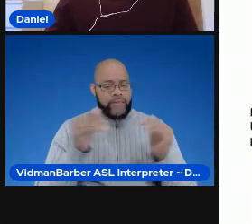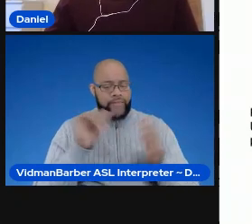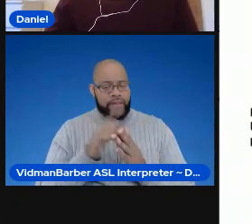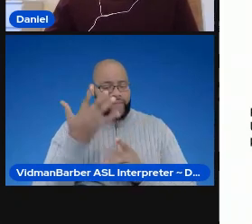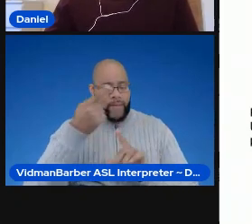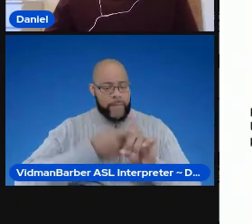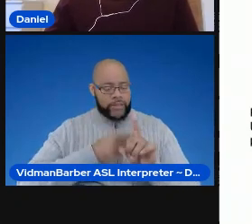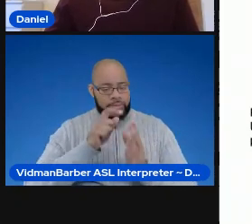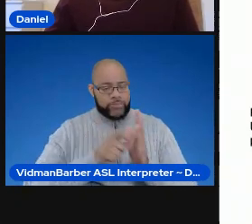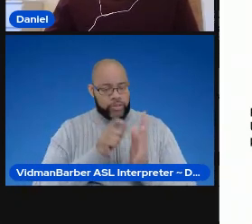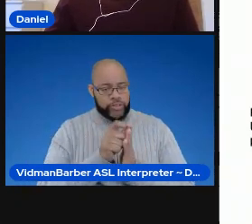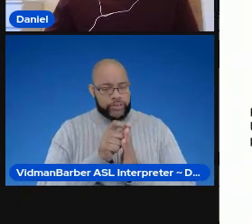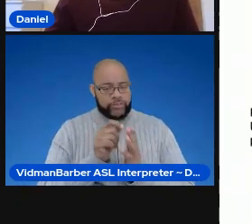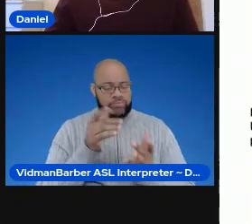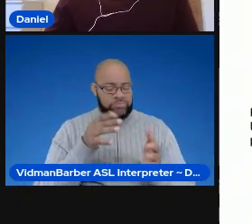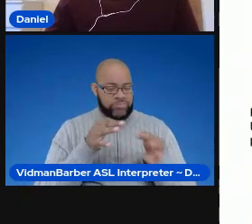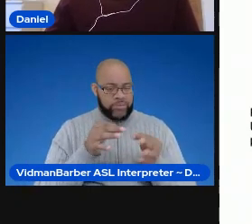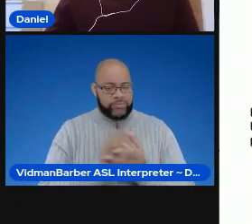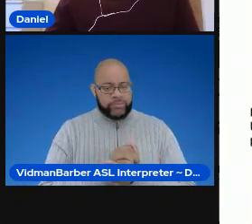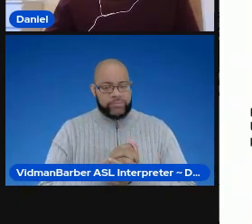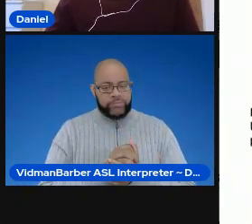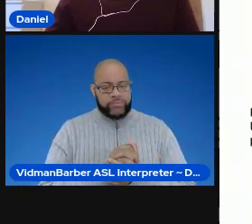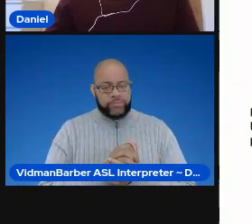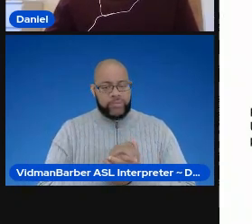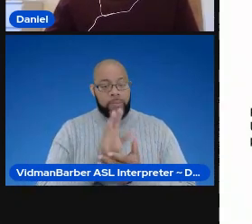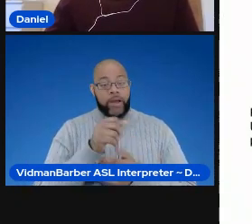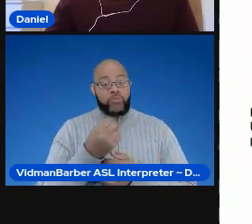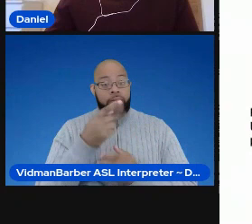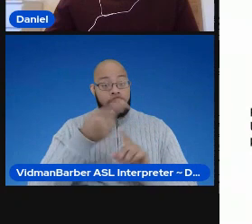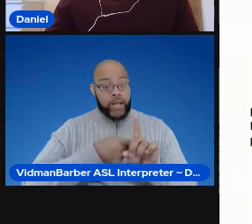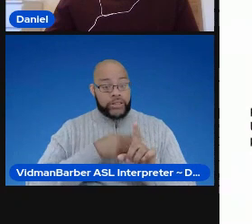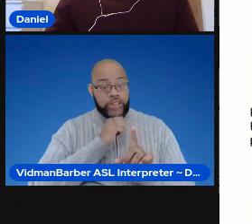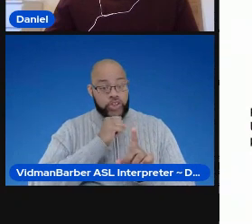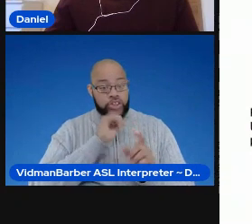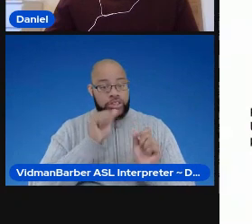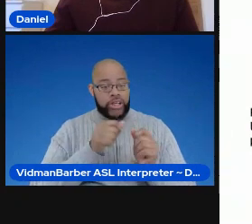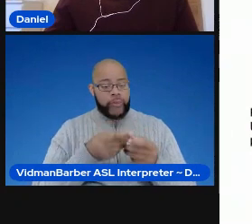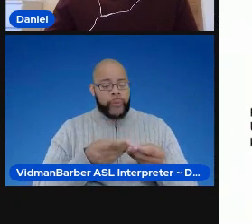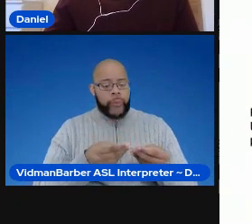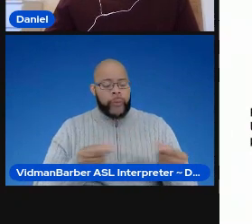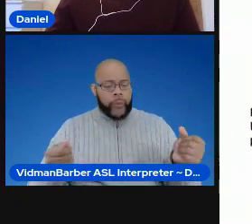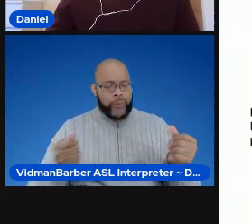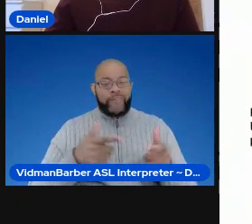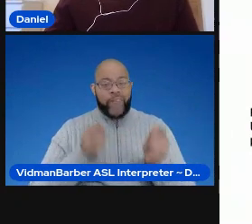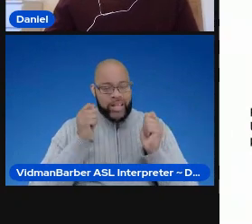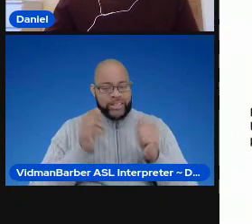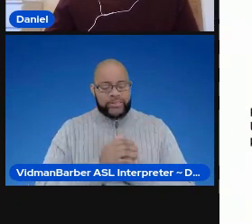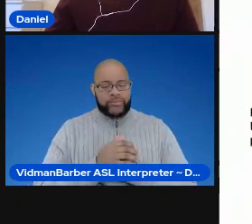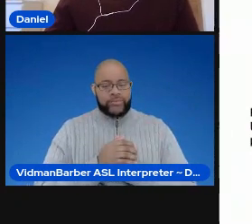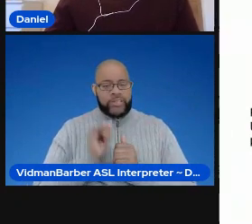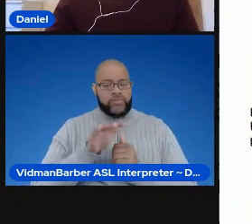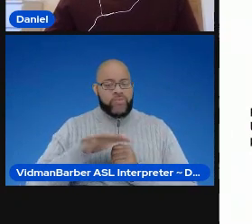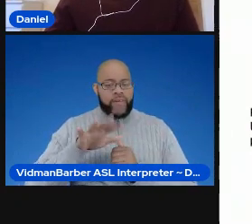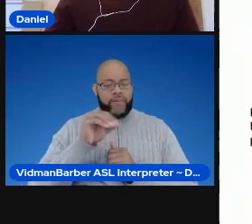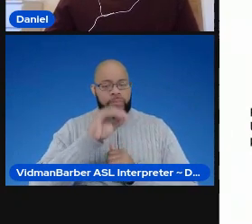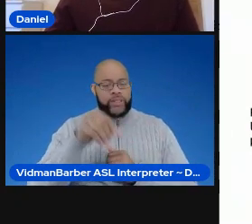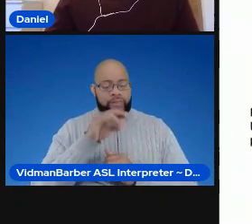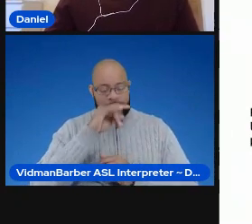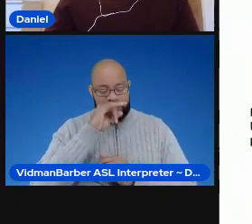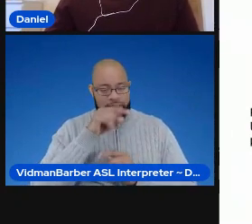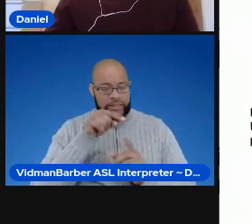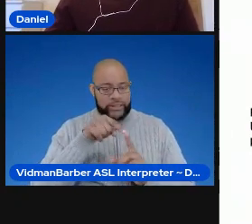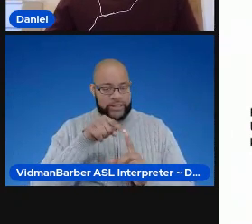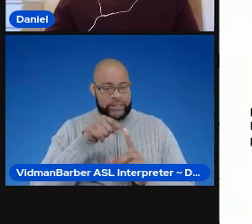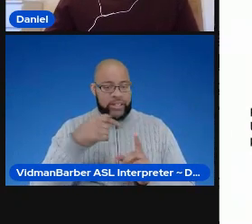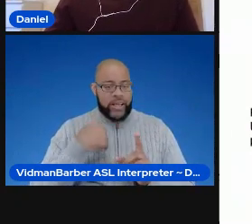I previously described, by 12 months of age, this can wane rapidly, so that around 50% of children